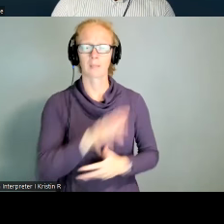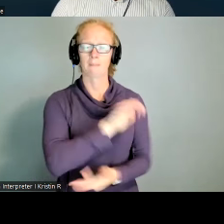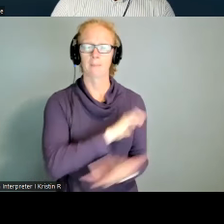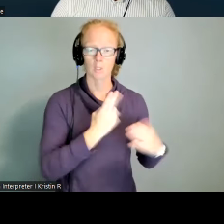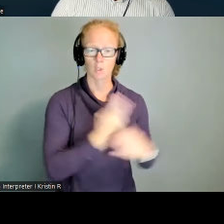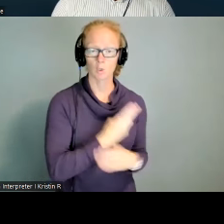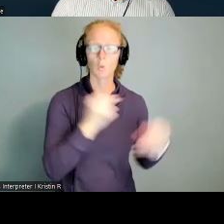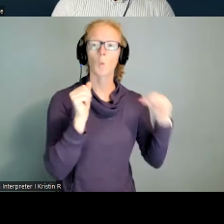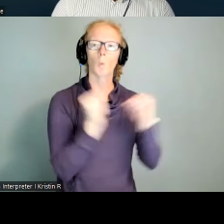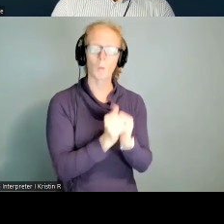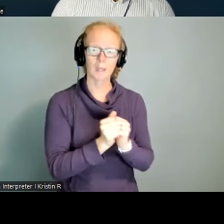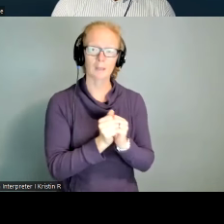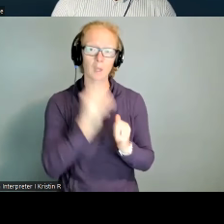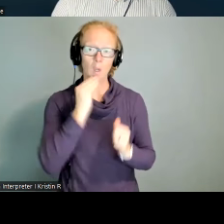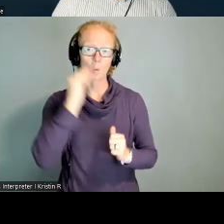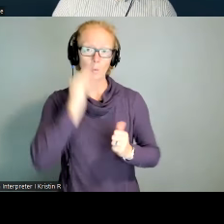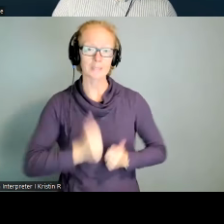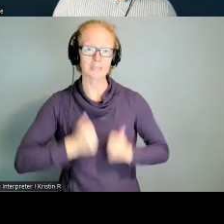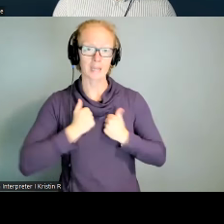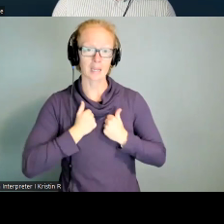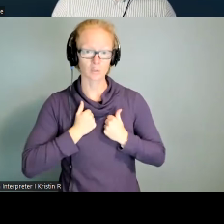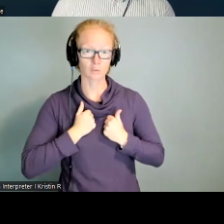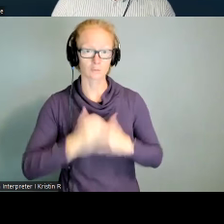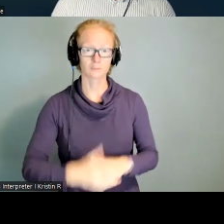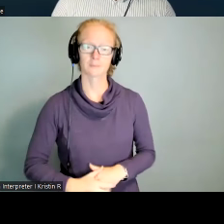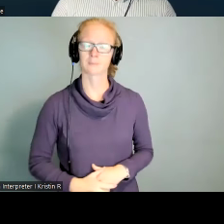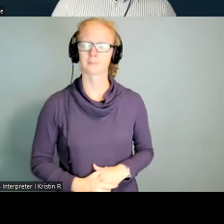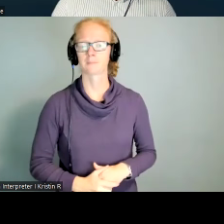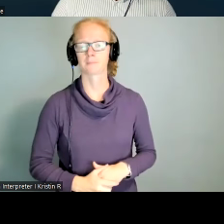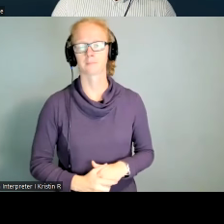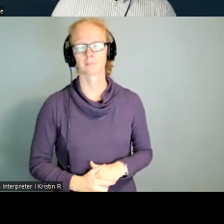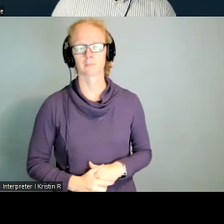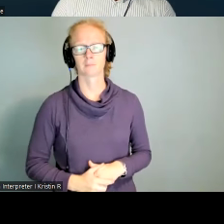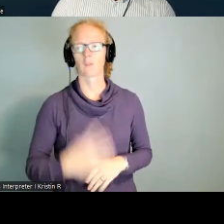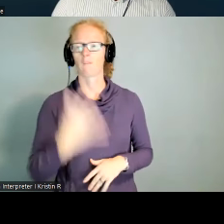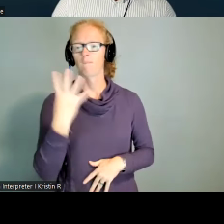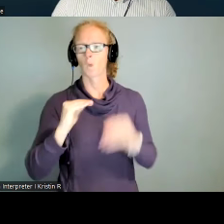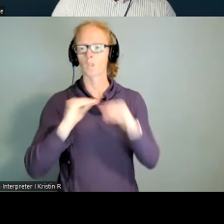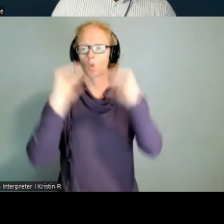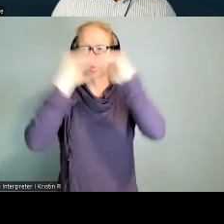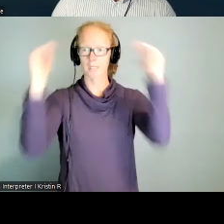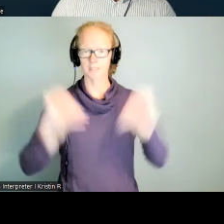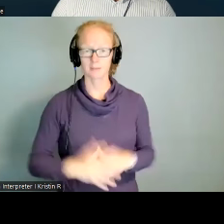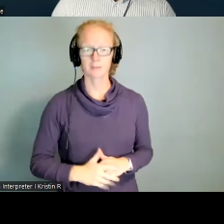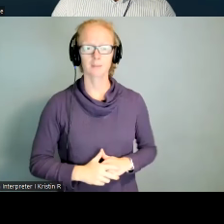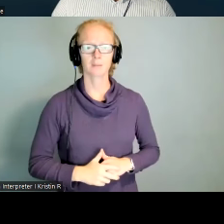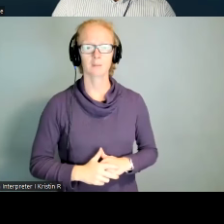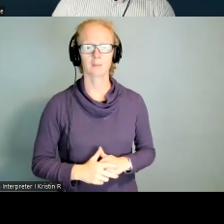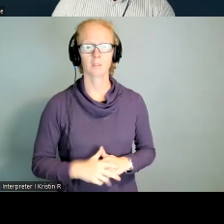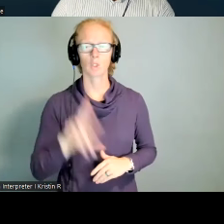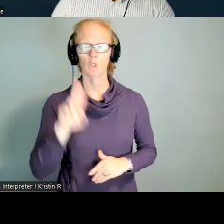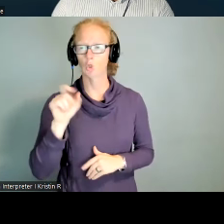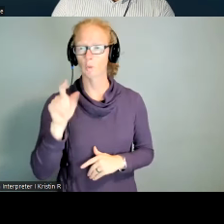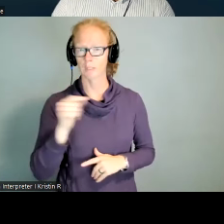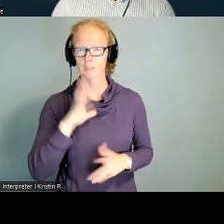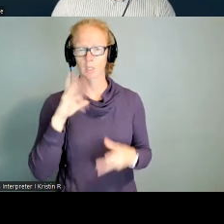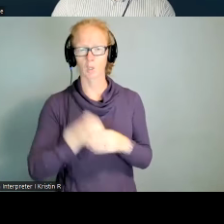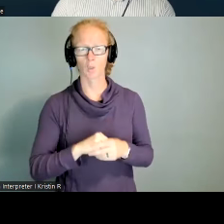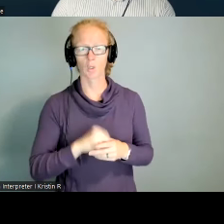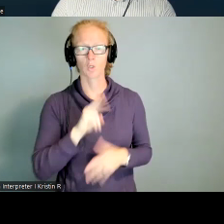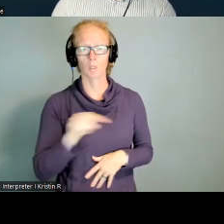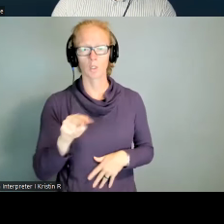with residential by right. It was a 4-story development. And then in terms of unit count, it included 22 low